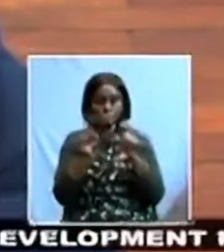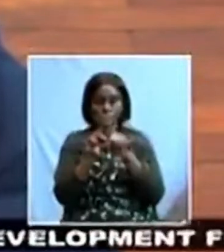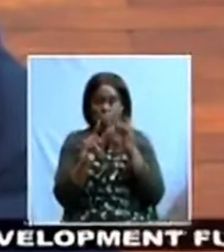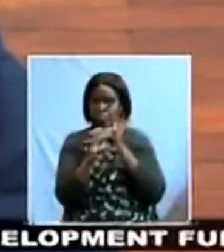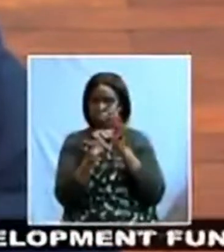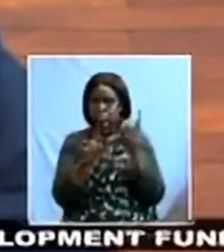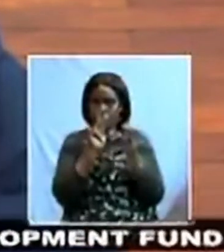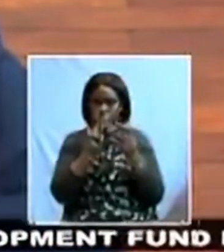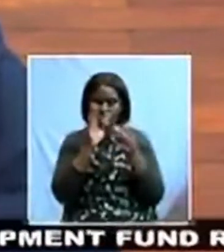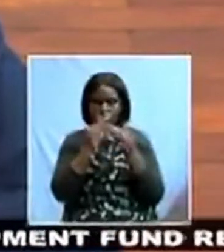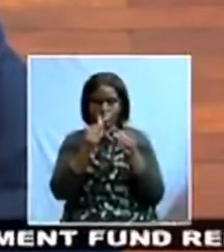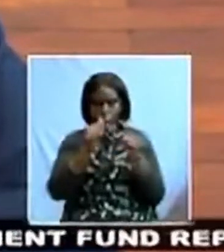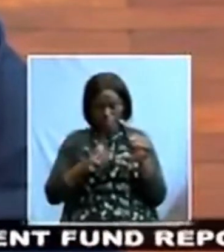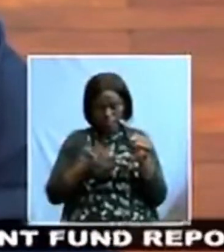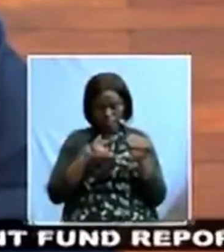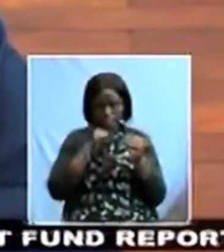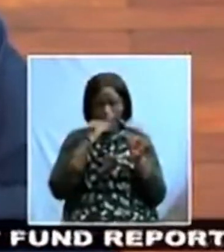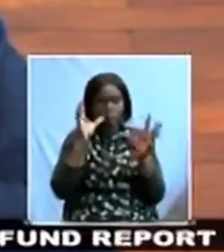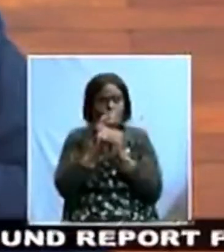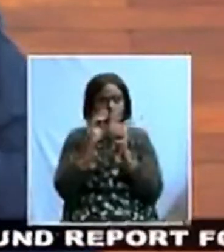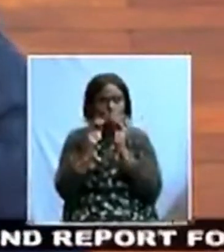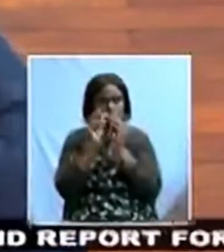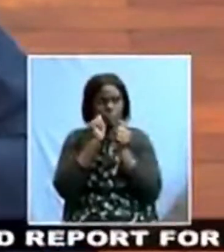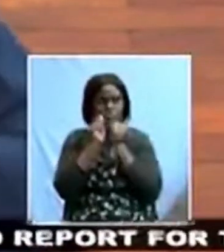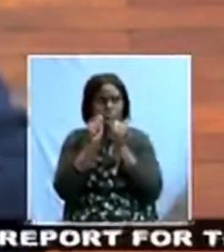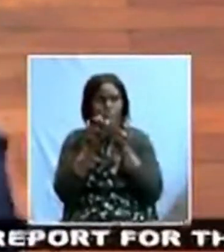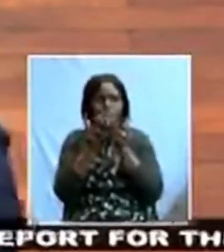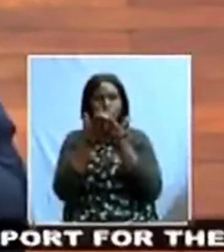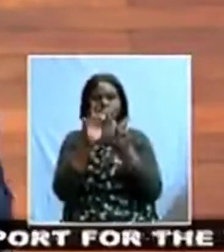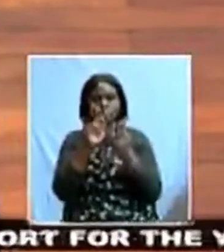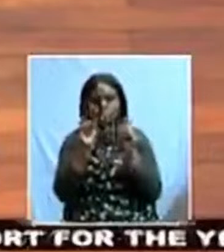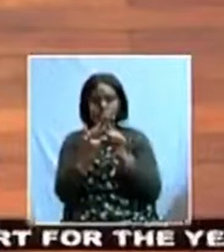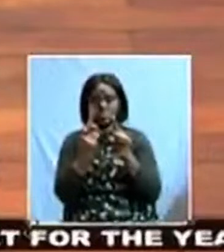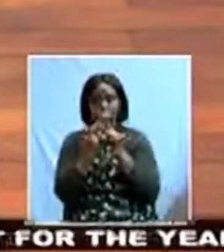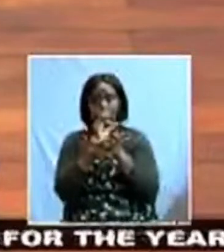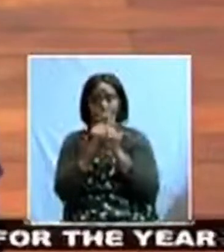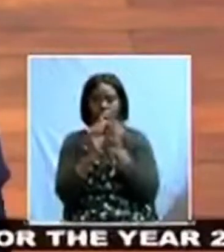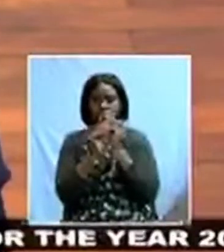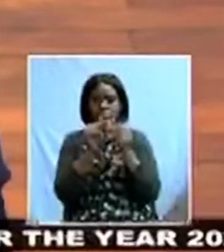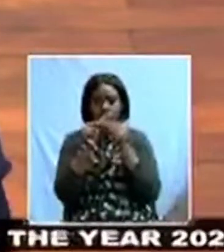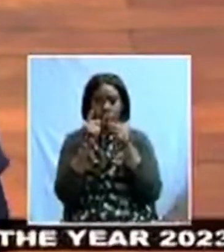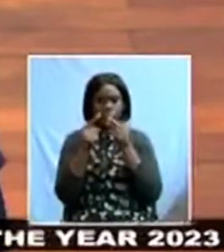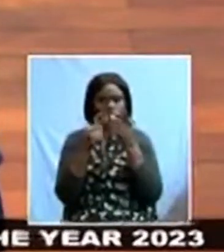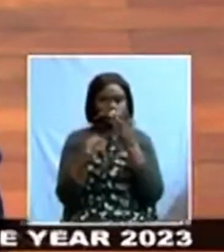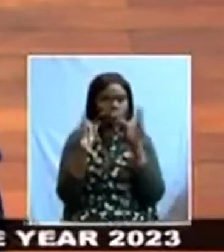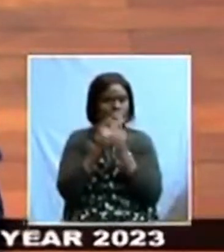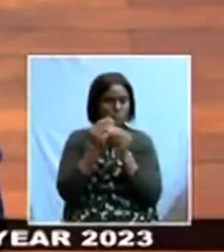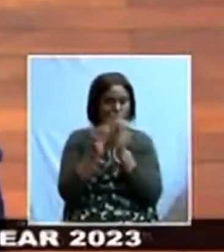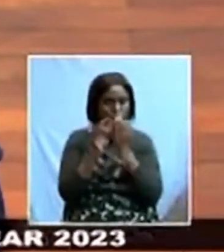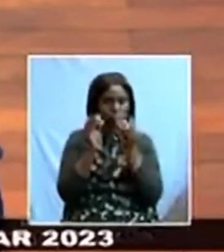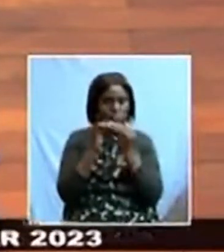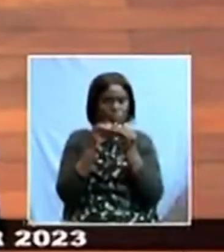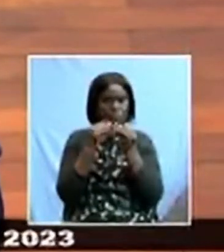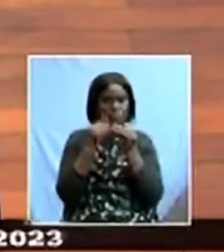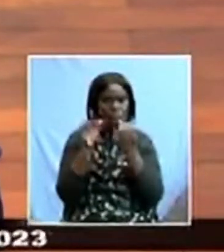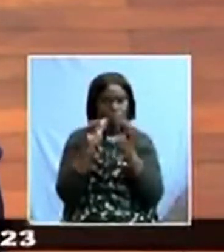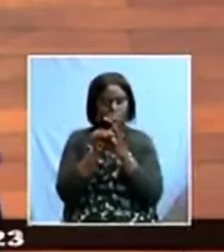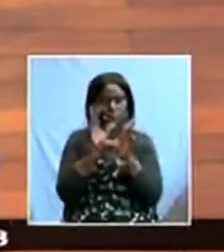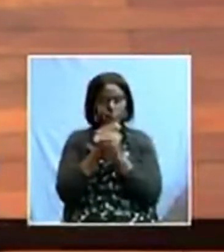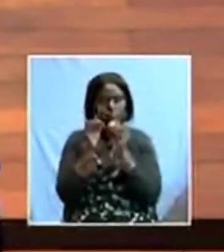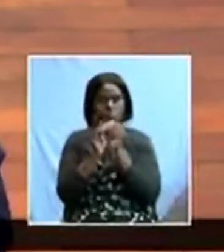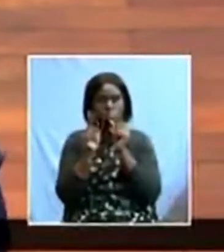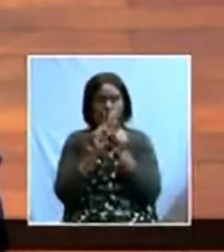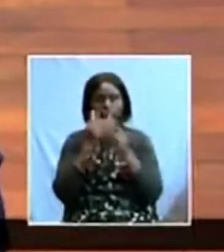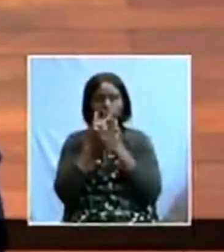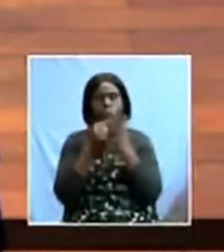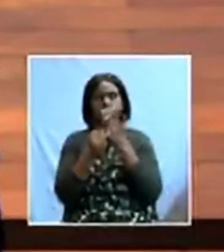that if you feel they are not missing? Because if you presented that they are missing, then they are missing. Then they are missing and everybody will